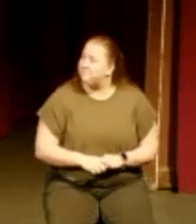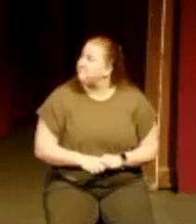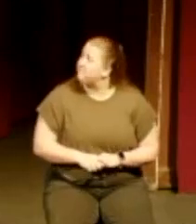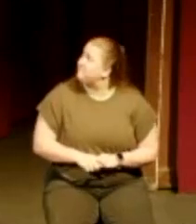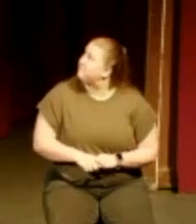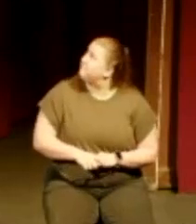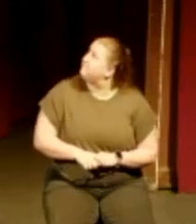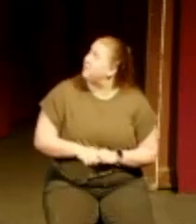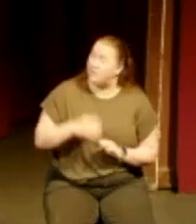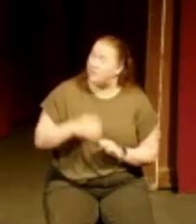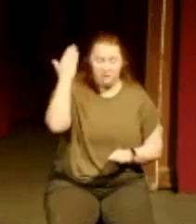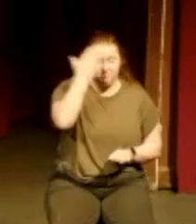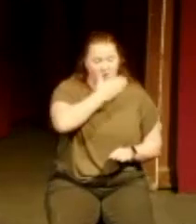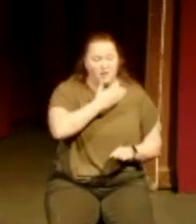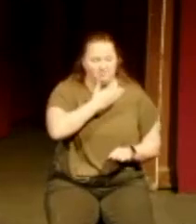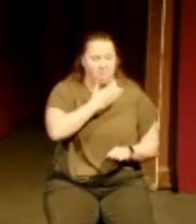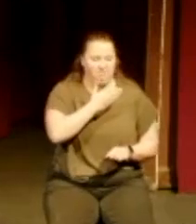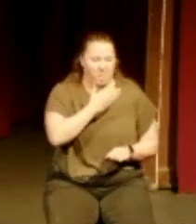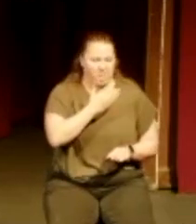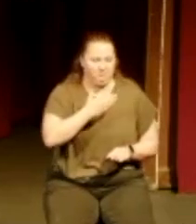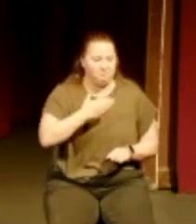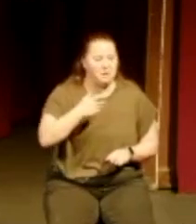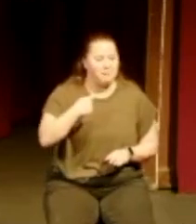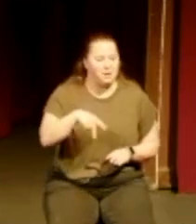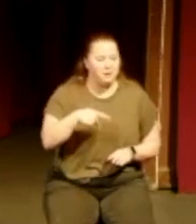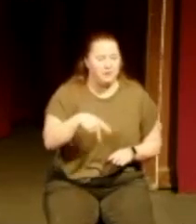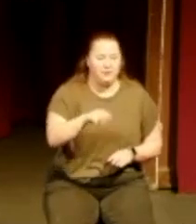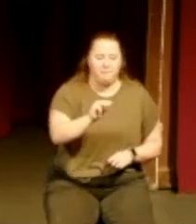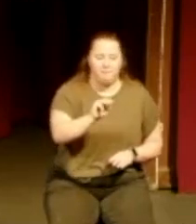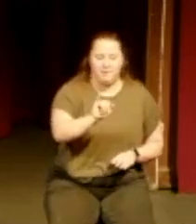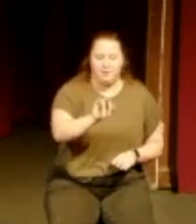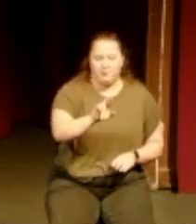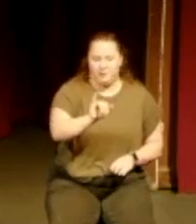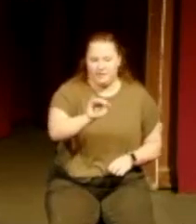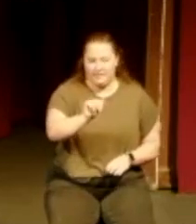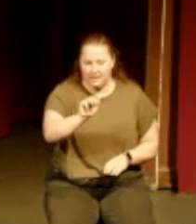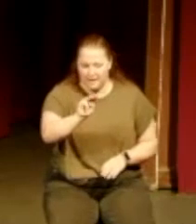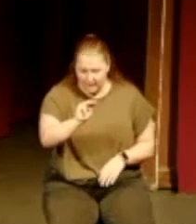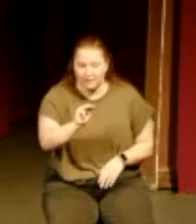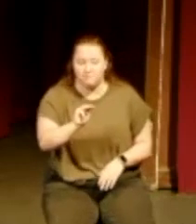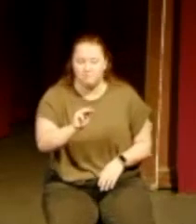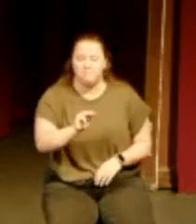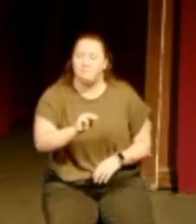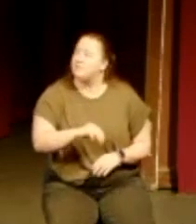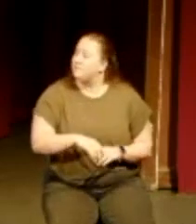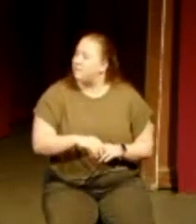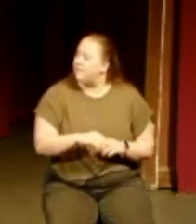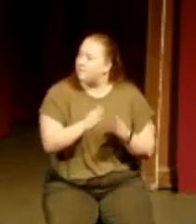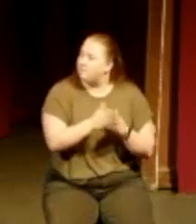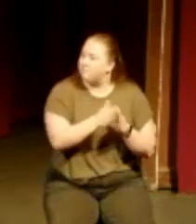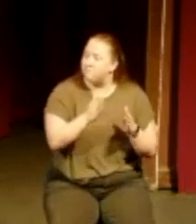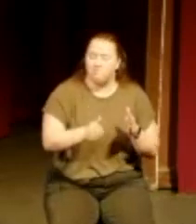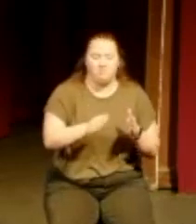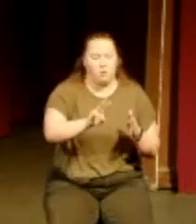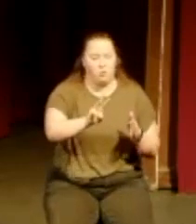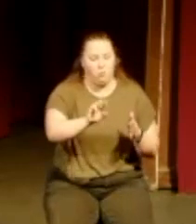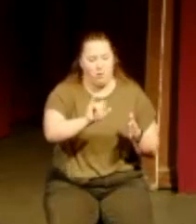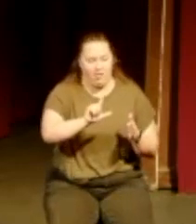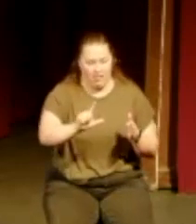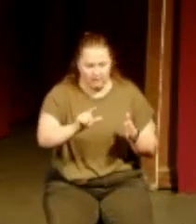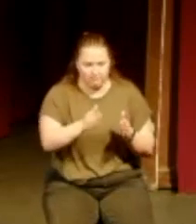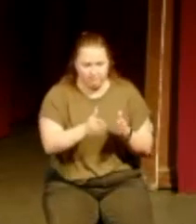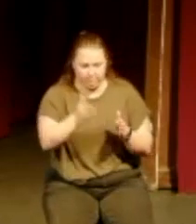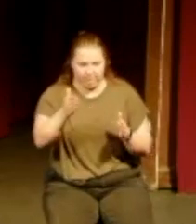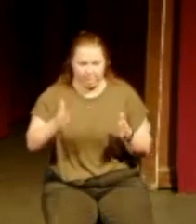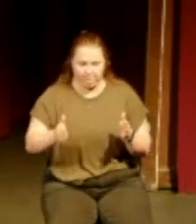front, in the purple there, Miriam Salam. And then next to her, Juan Vasquez. Over Juan's left shoulder is Will Hobbs. Next to